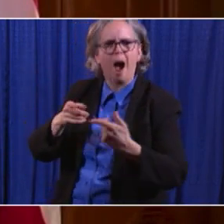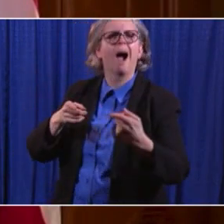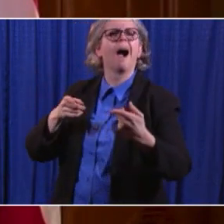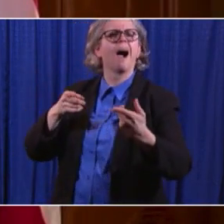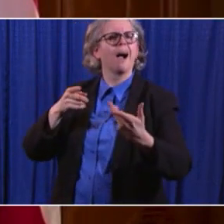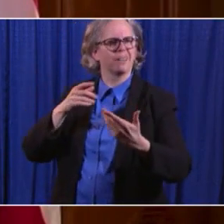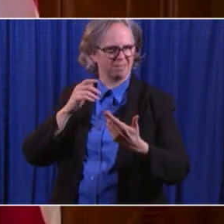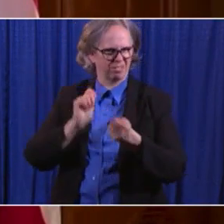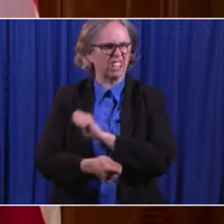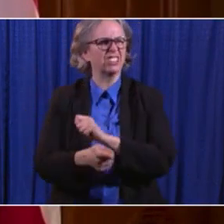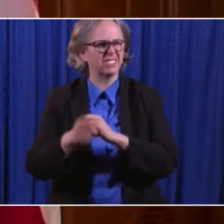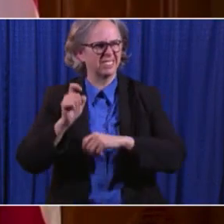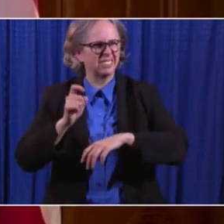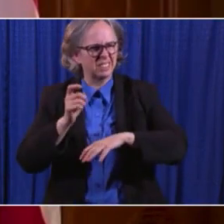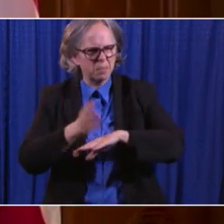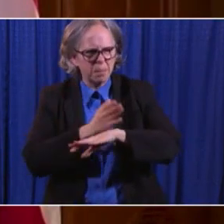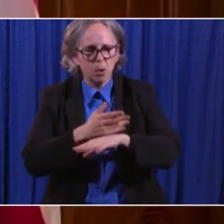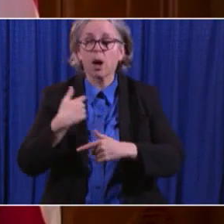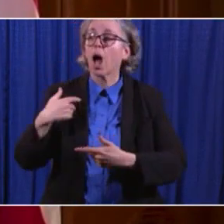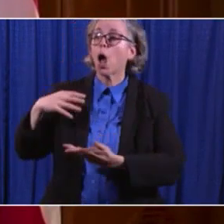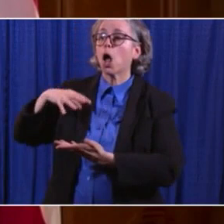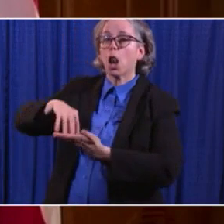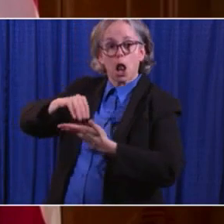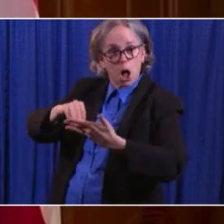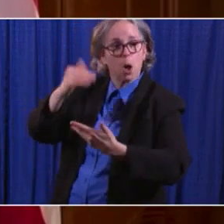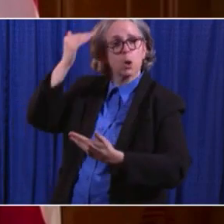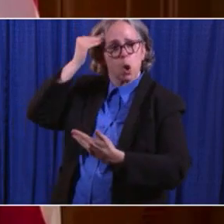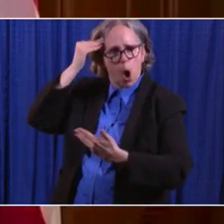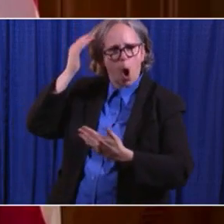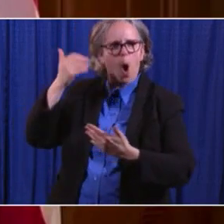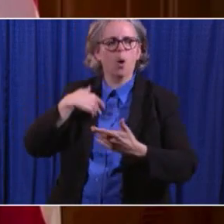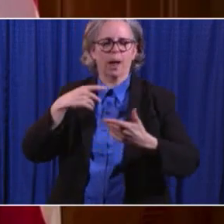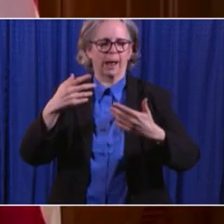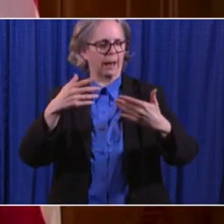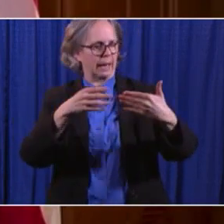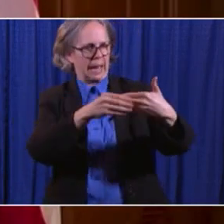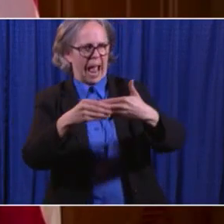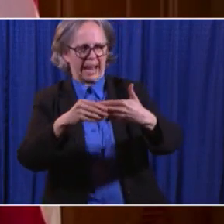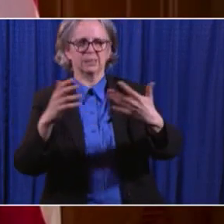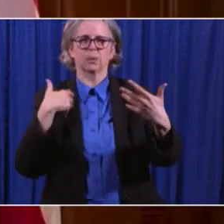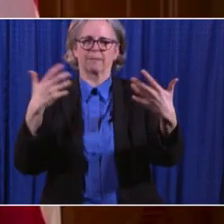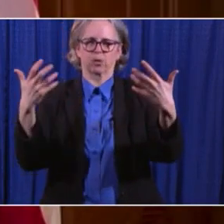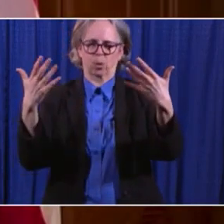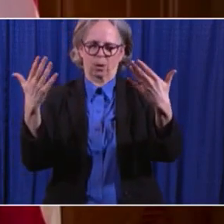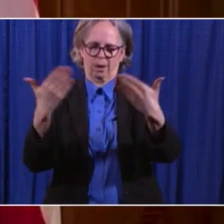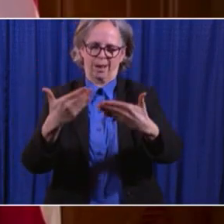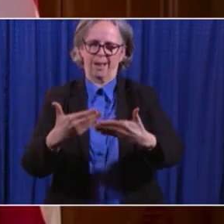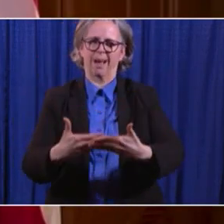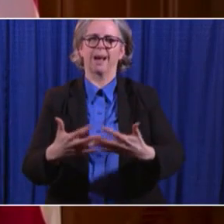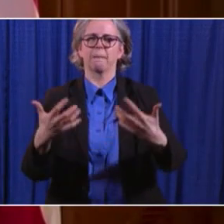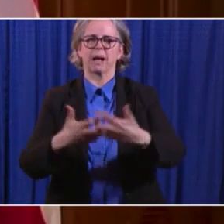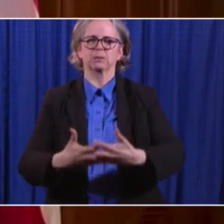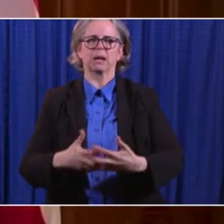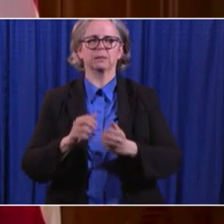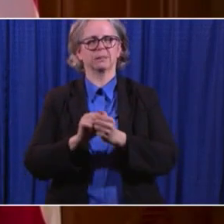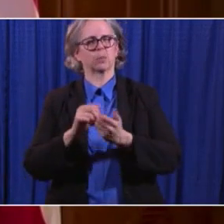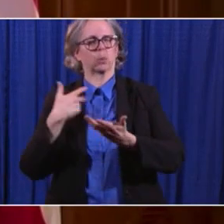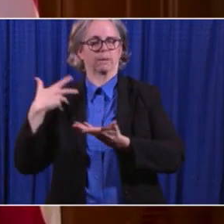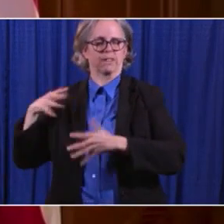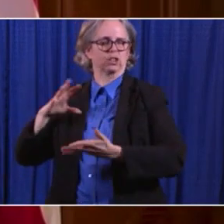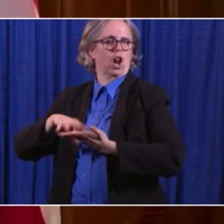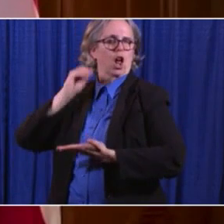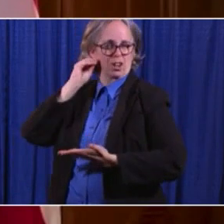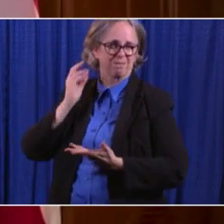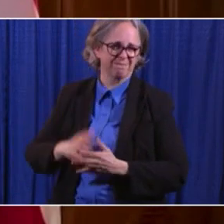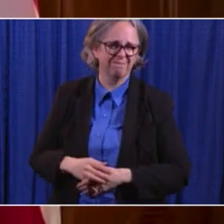out in the next several days is guidance based upon the medical information, health information that we know today, which